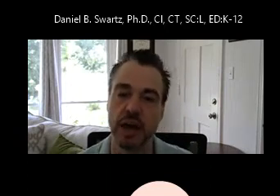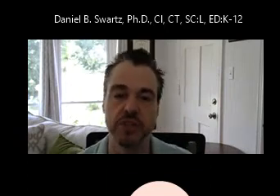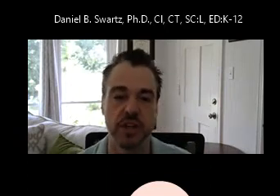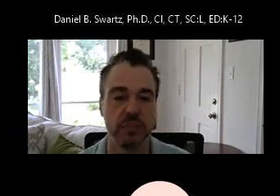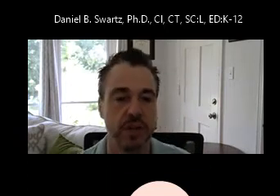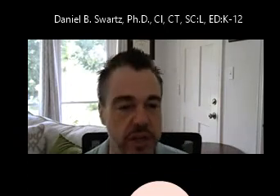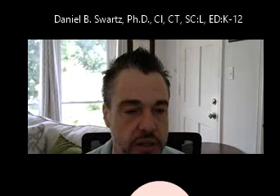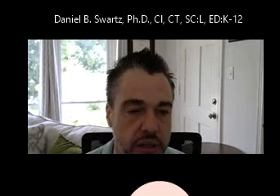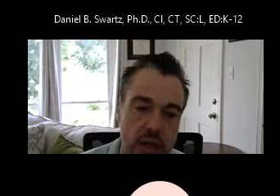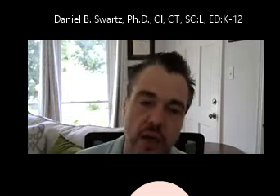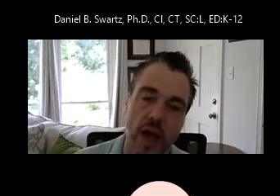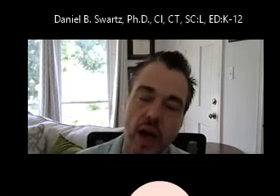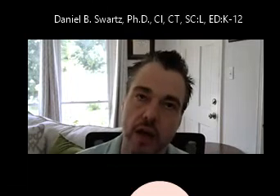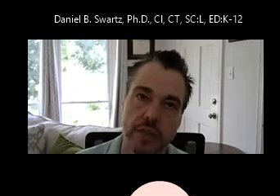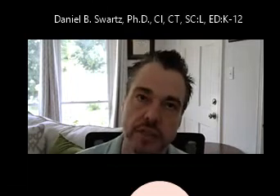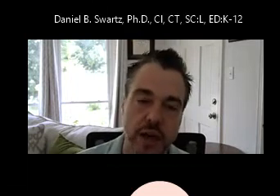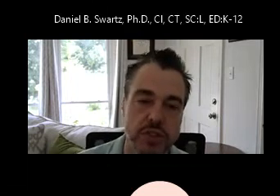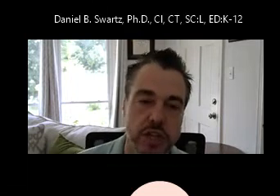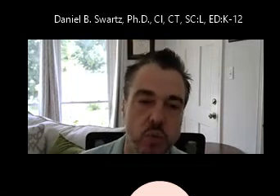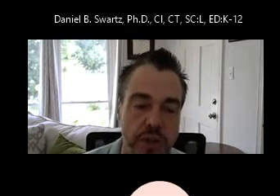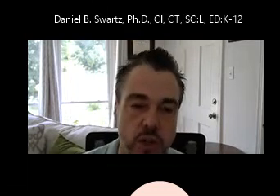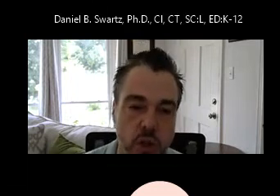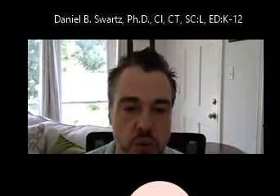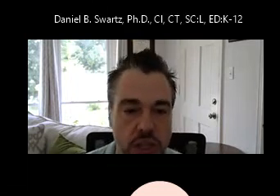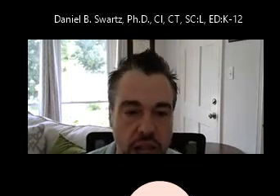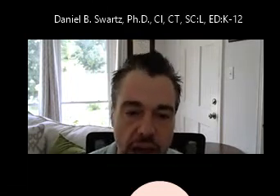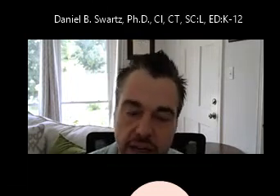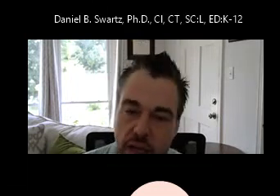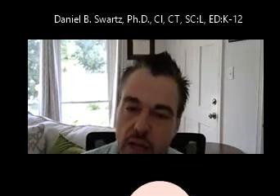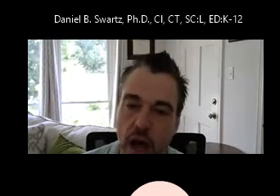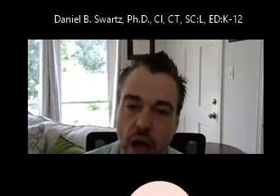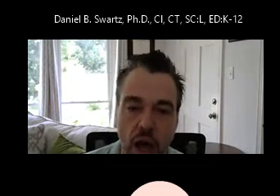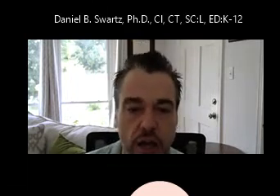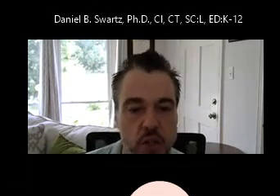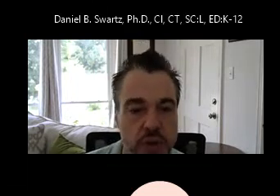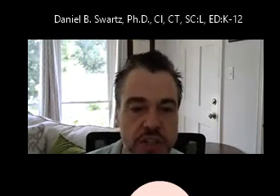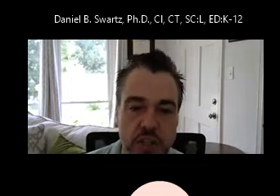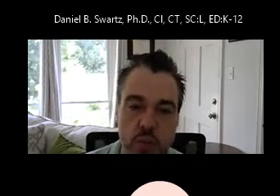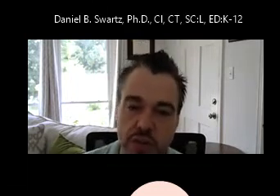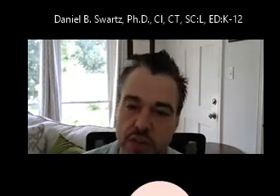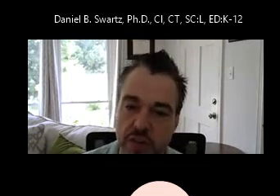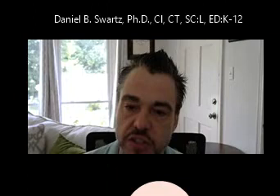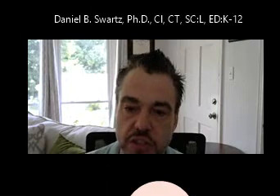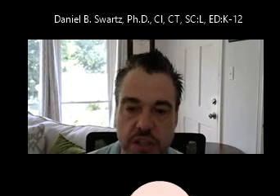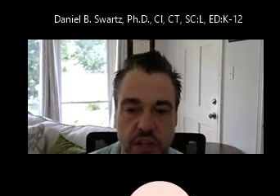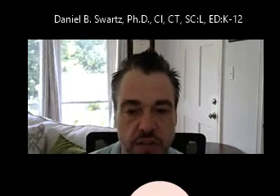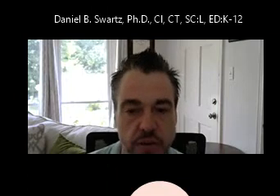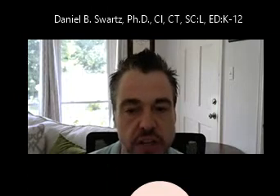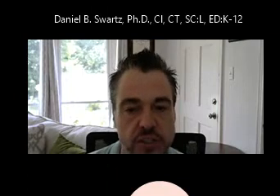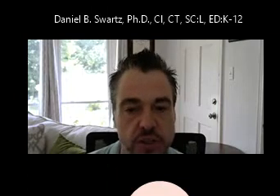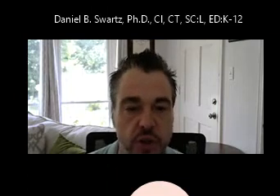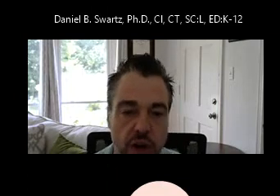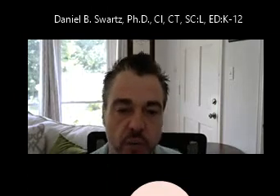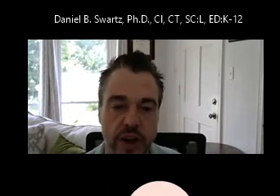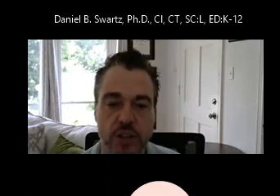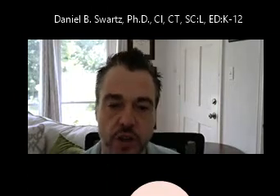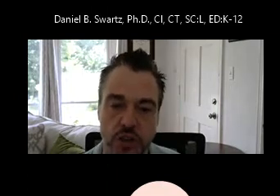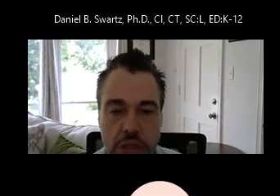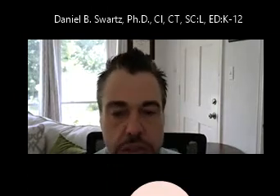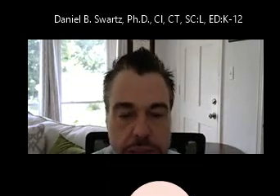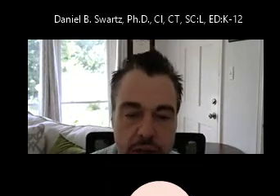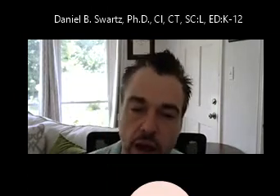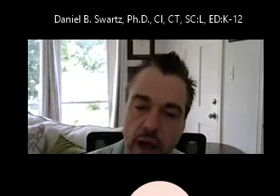the time study period. The time study will be used to align expenses with the services delivered based on the current